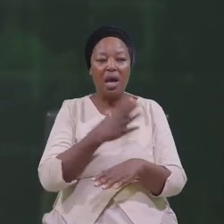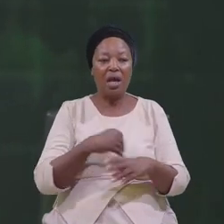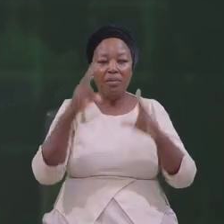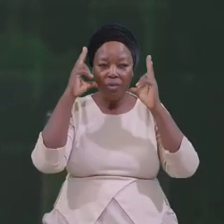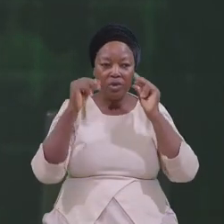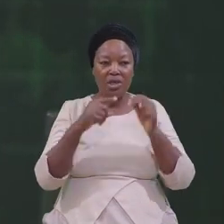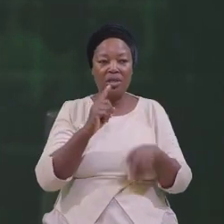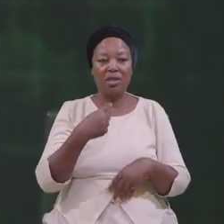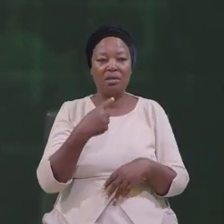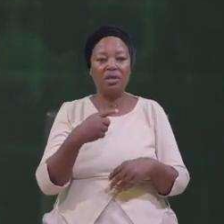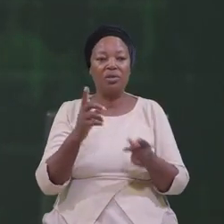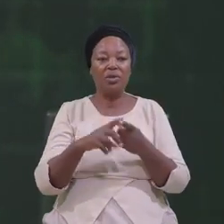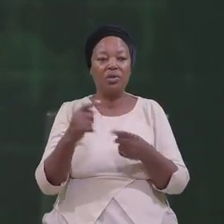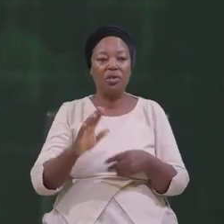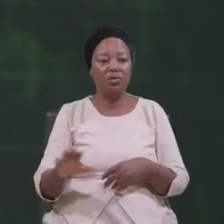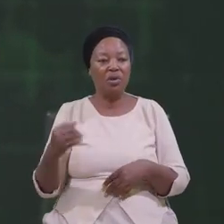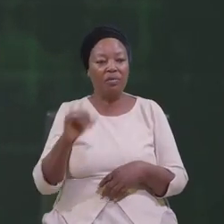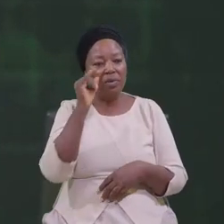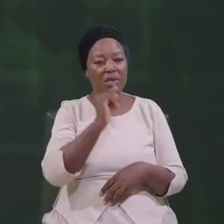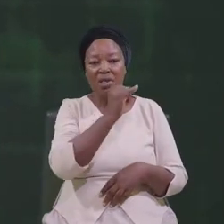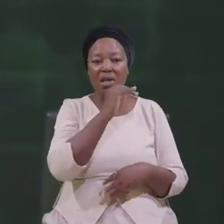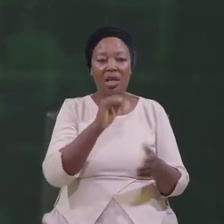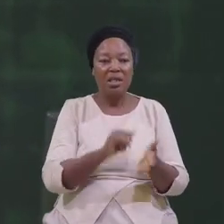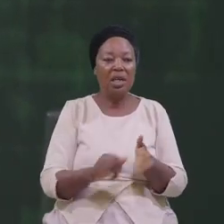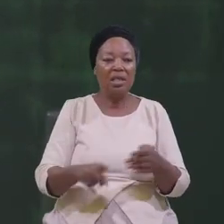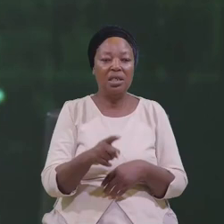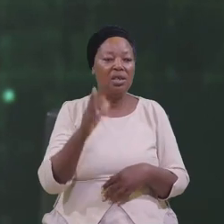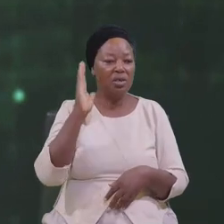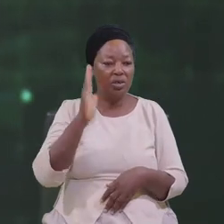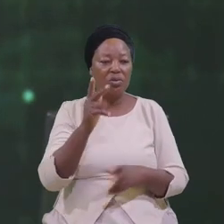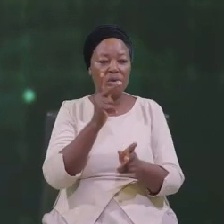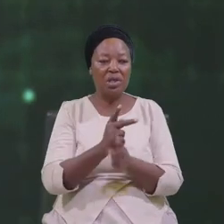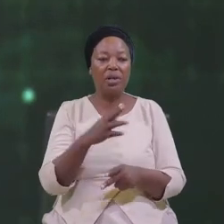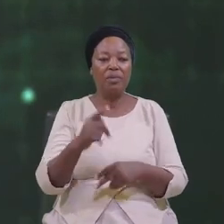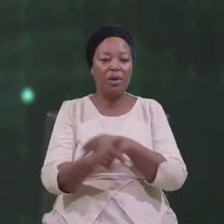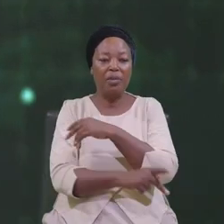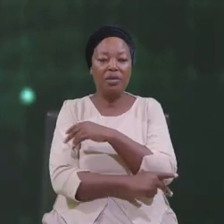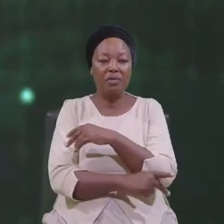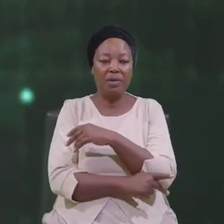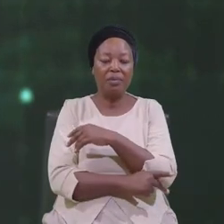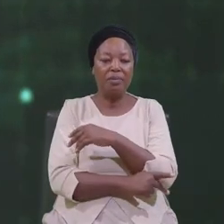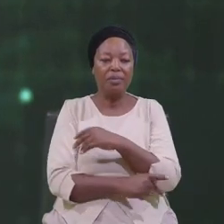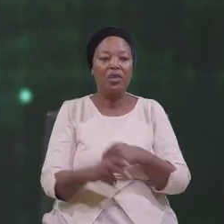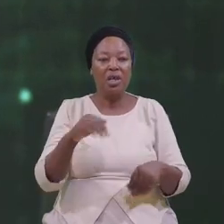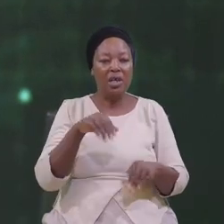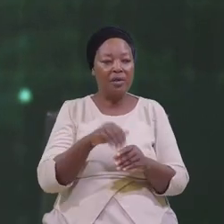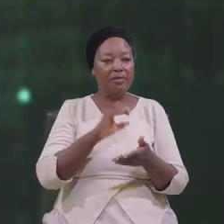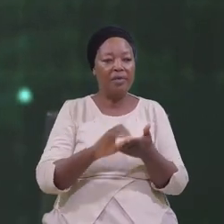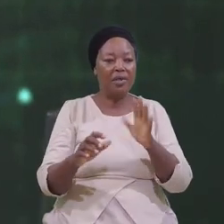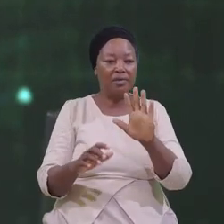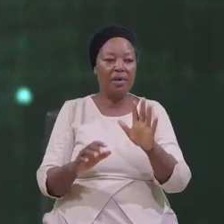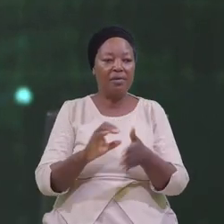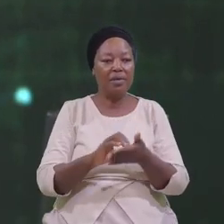the children of Israel that they should keep the Passover. In verse 5